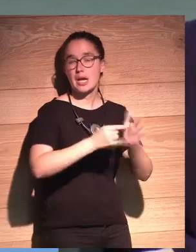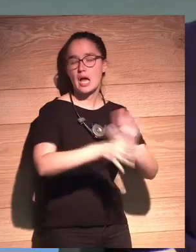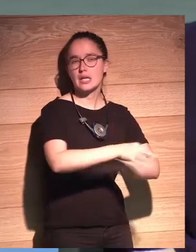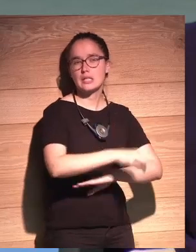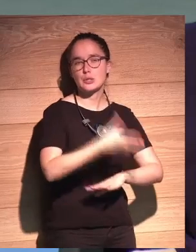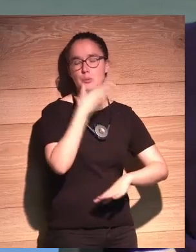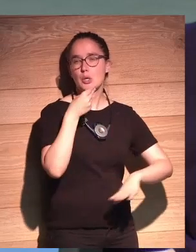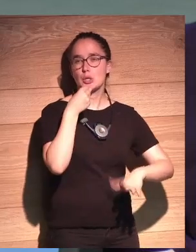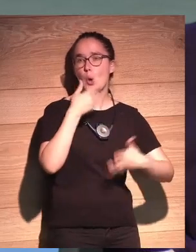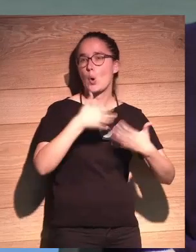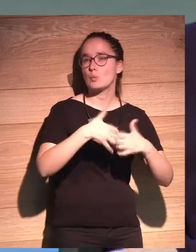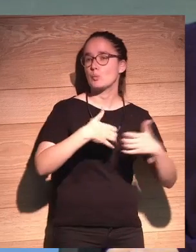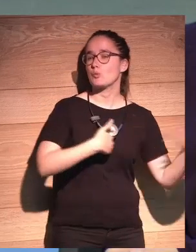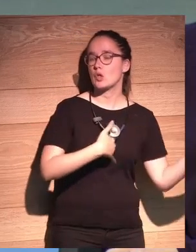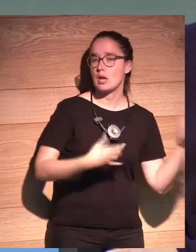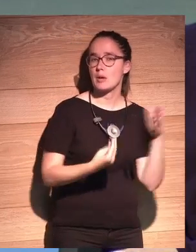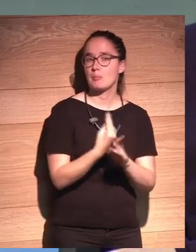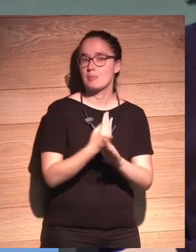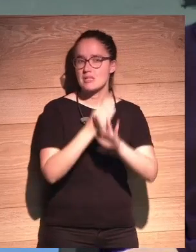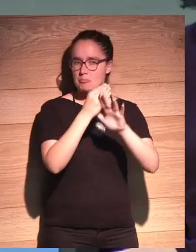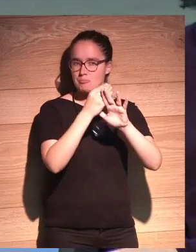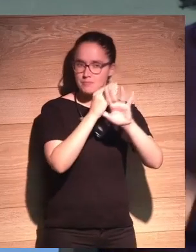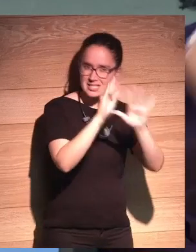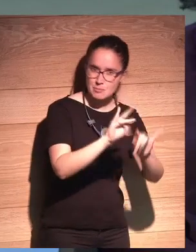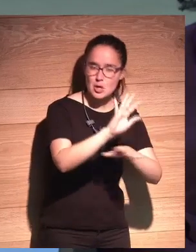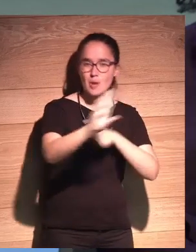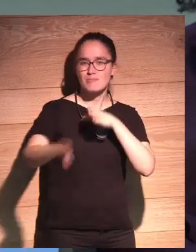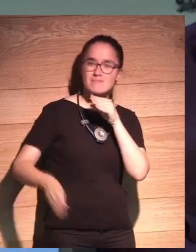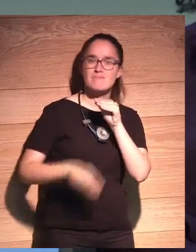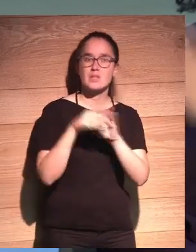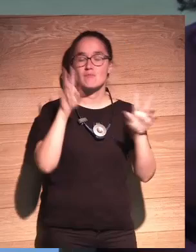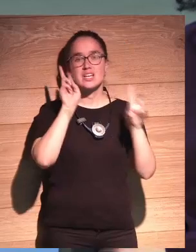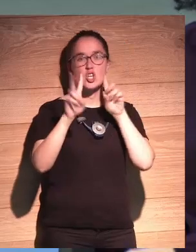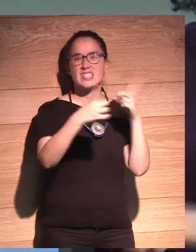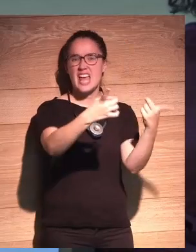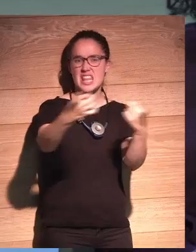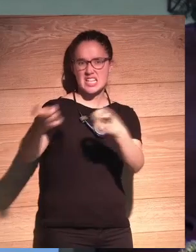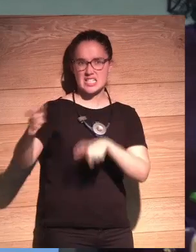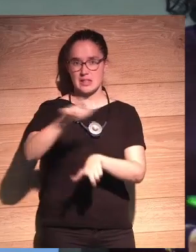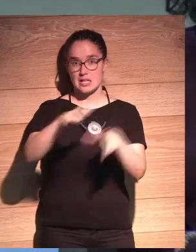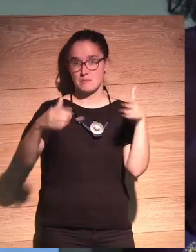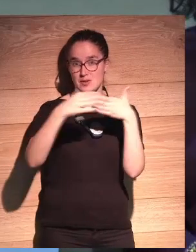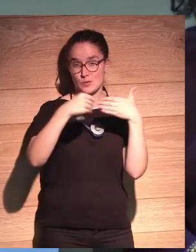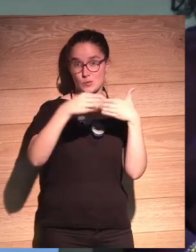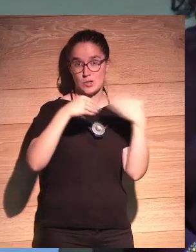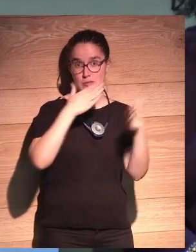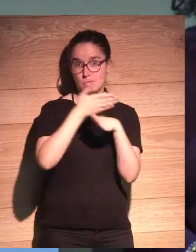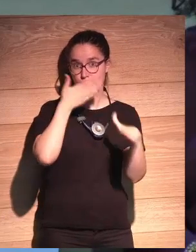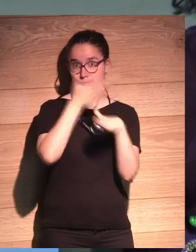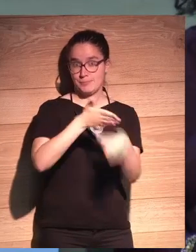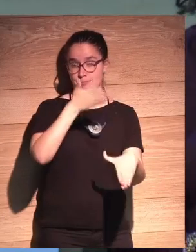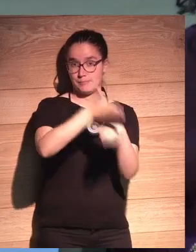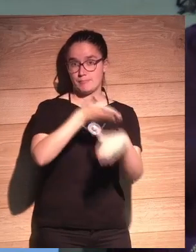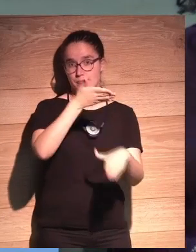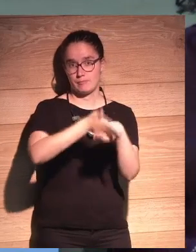designed with the criteria of architects or other functional criteria, they have to include the